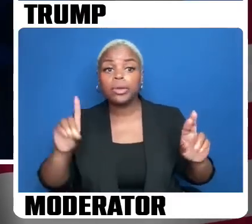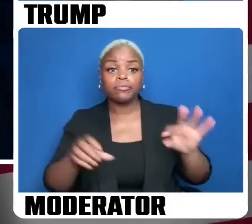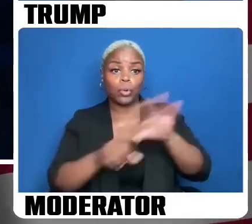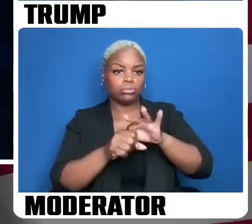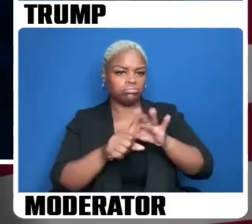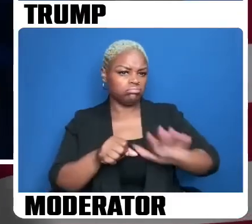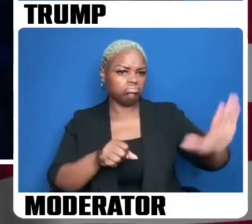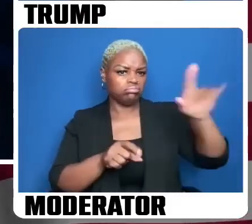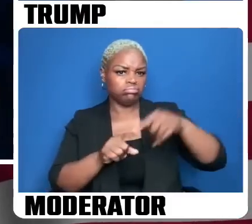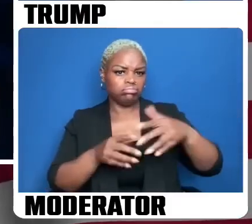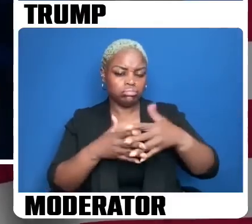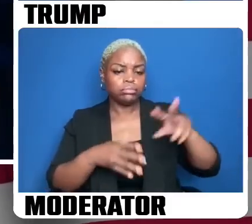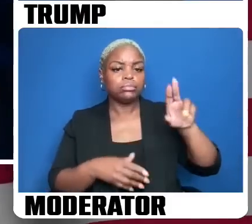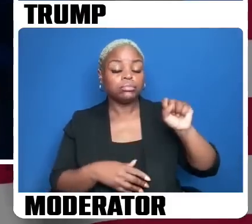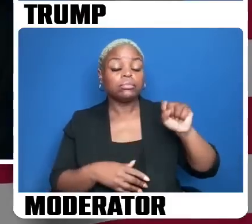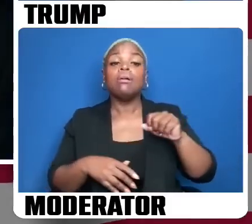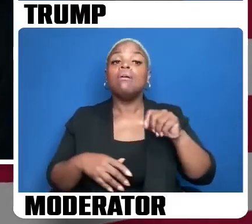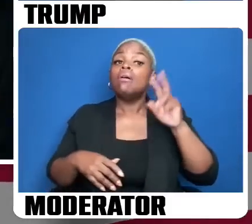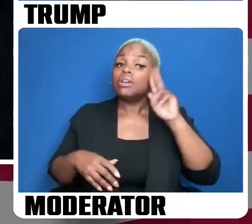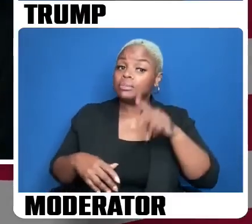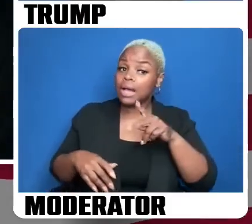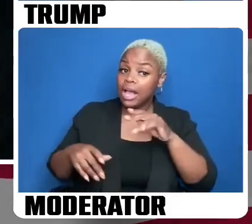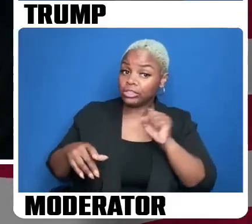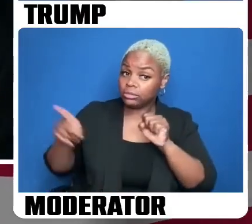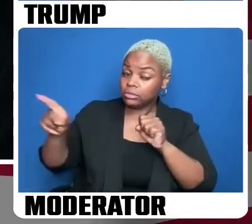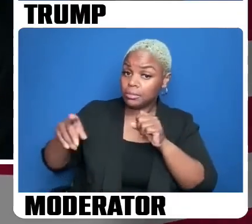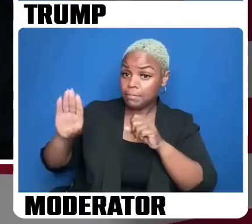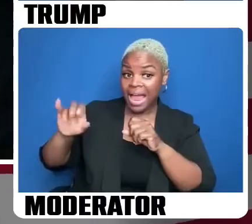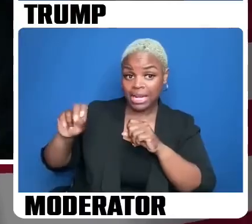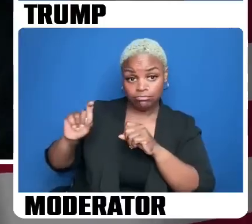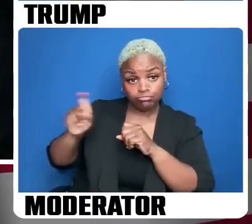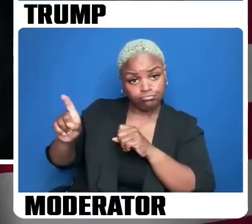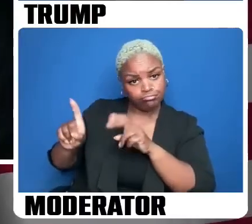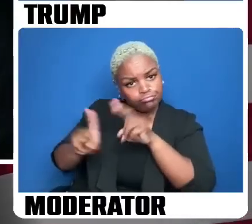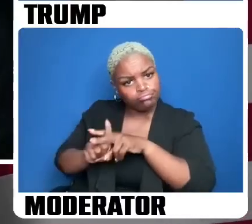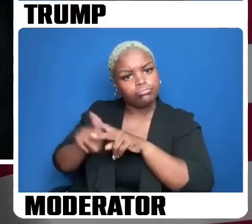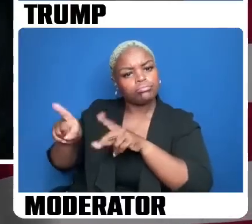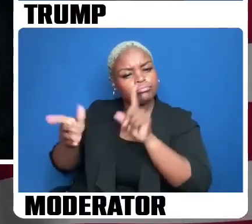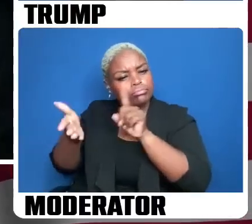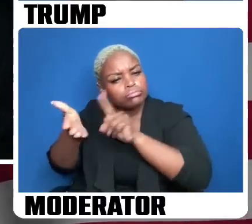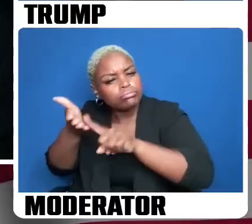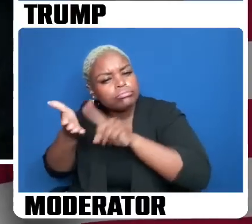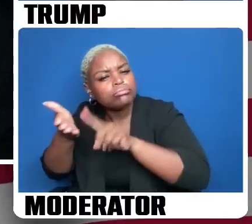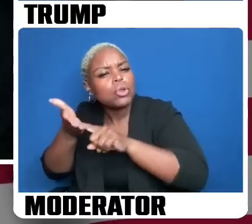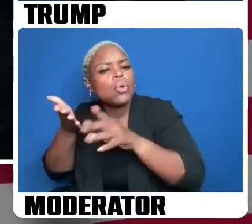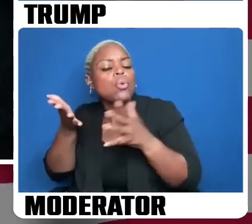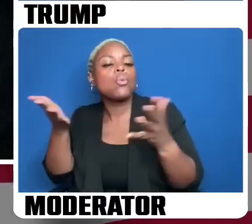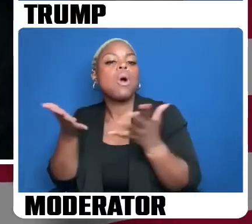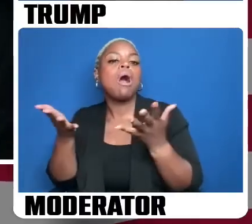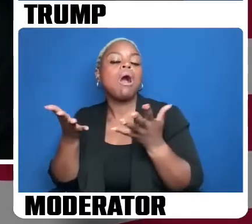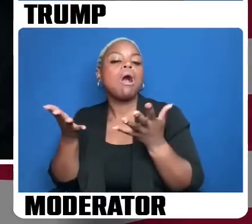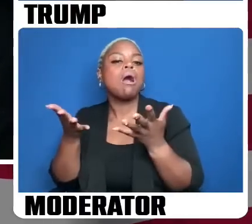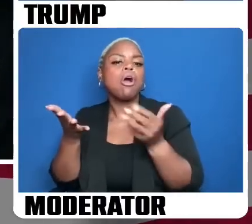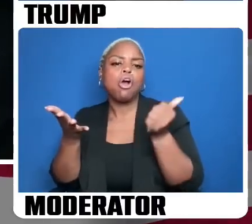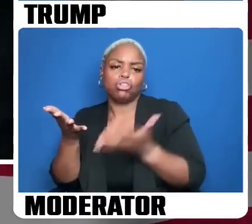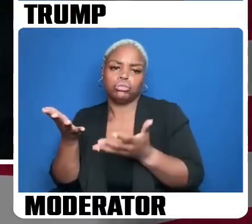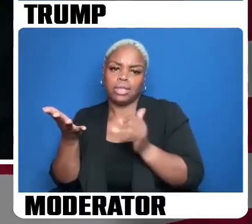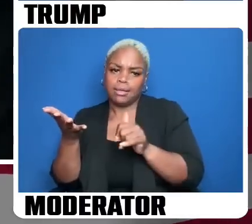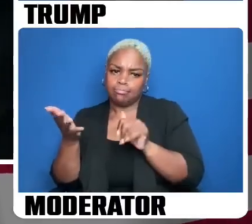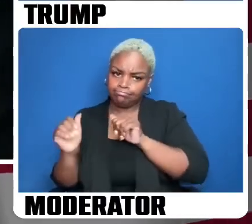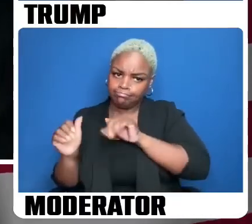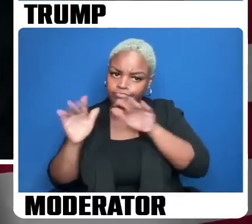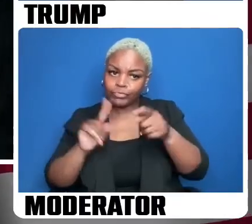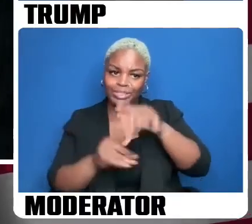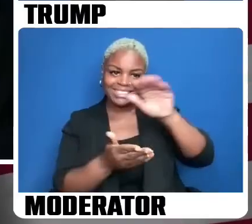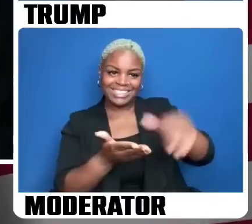tasked by President Biden with getting to the root causes of migration from Central America. We know that illegal border crossings reached a record high in the